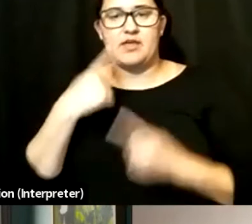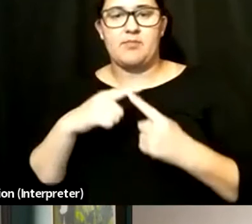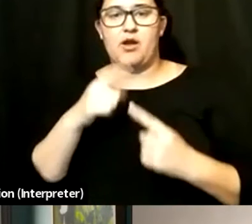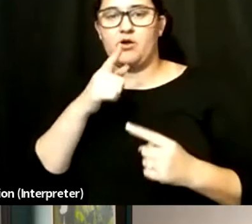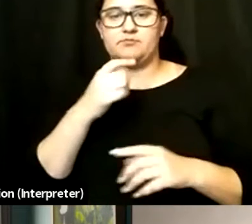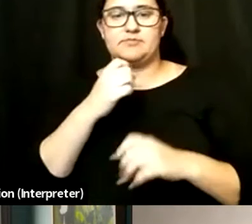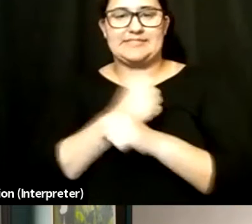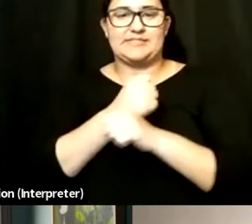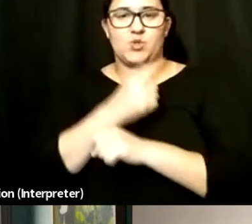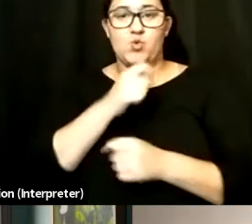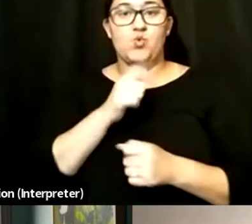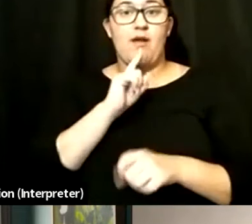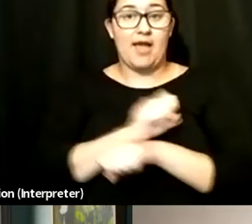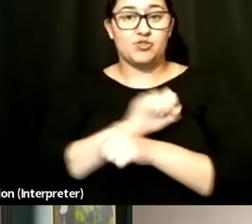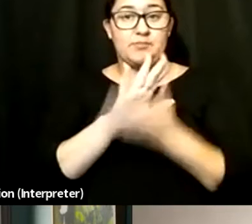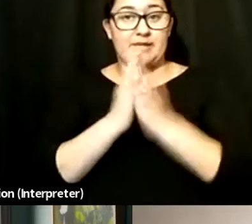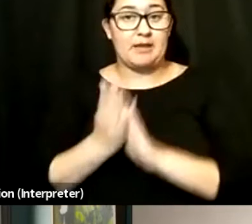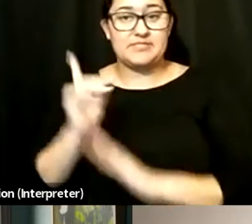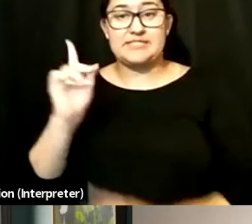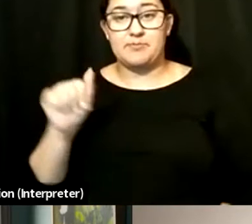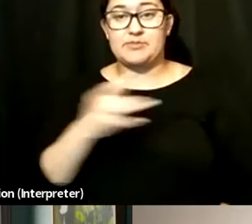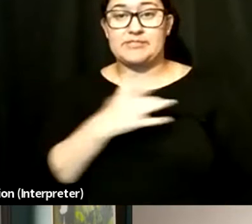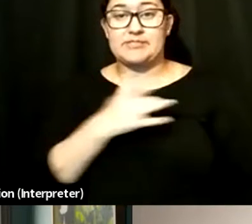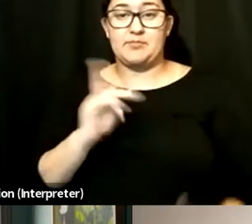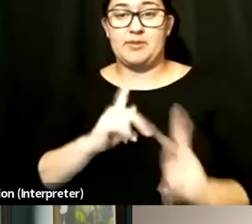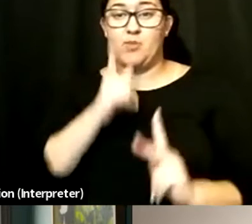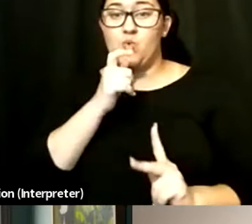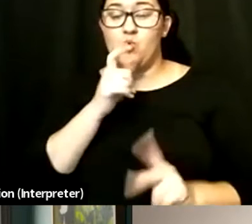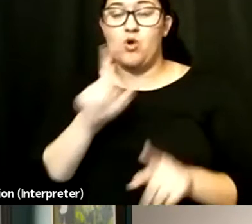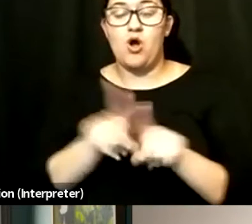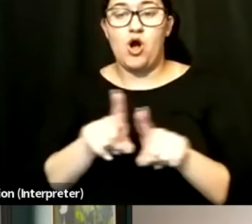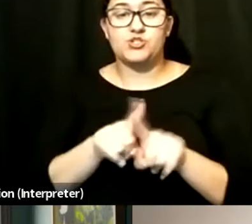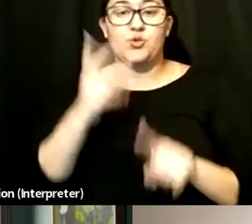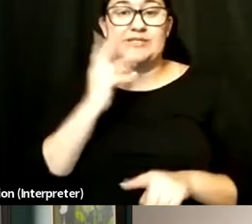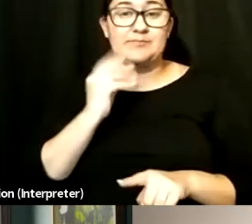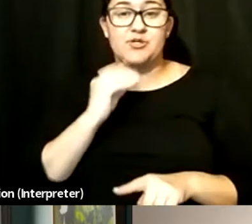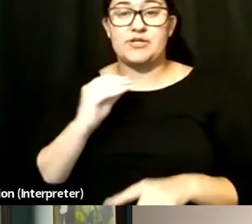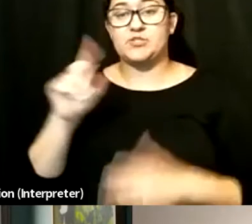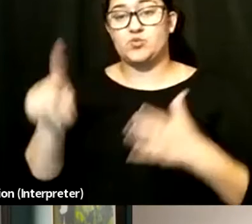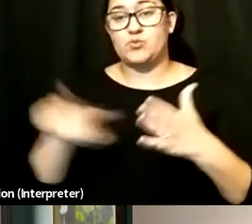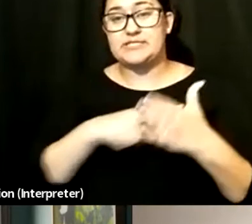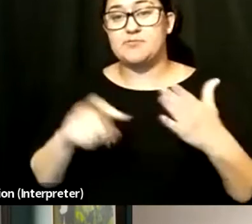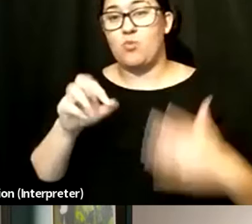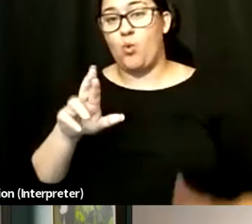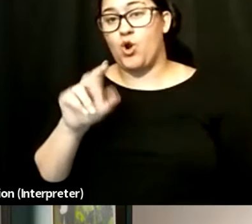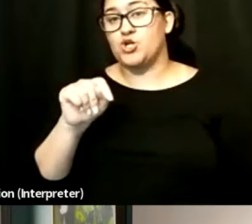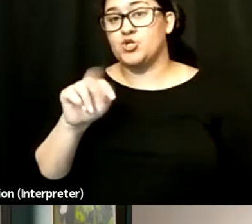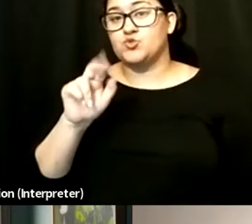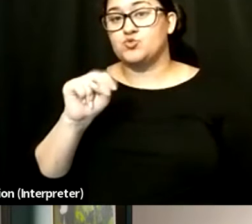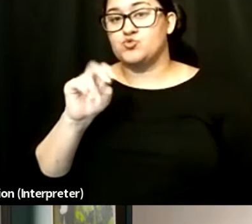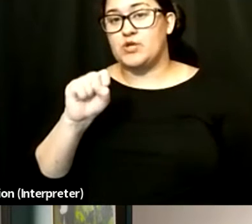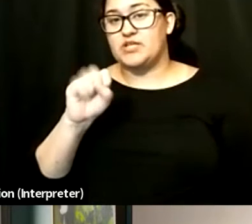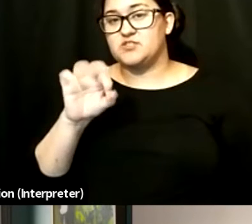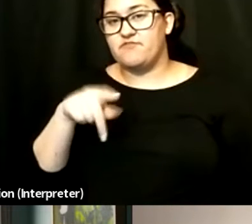disabled, it's usually people who also experience racism or transphobia or homophobia, people